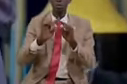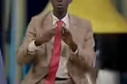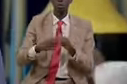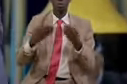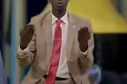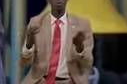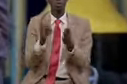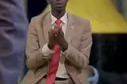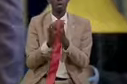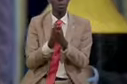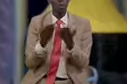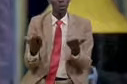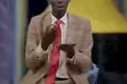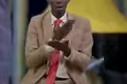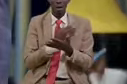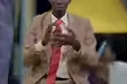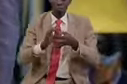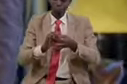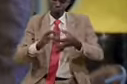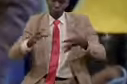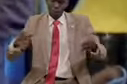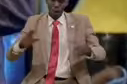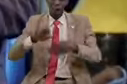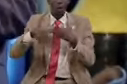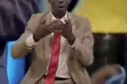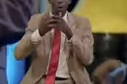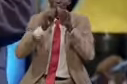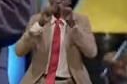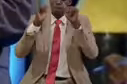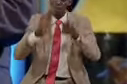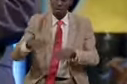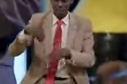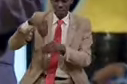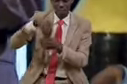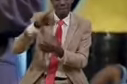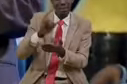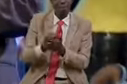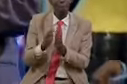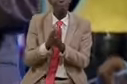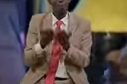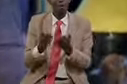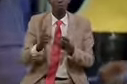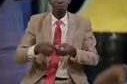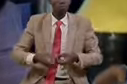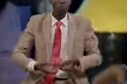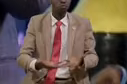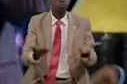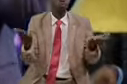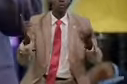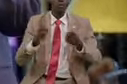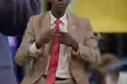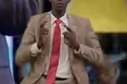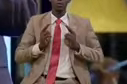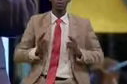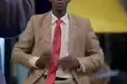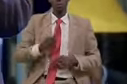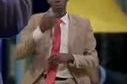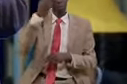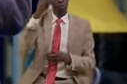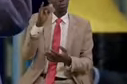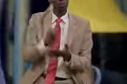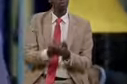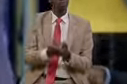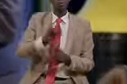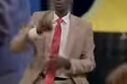and release all the blessings in the book to humanity. Because of that, John,